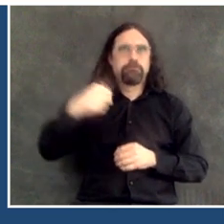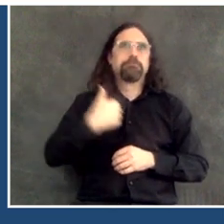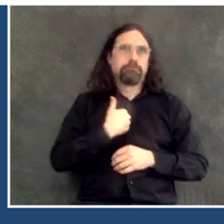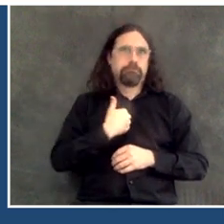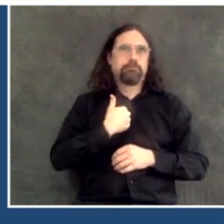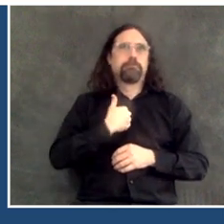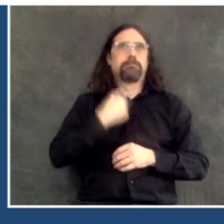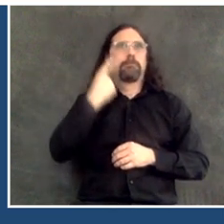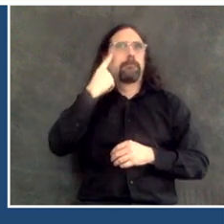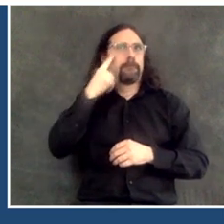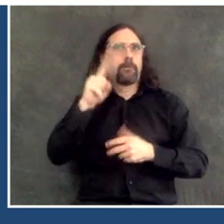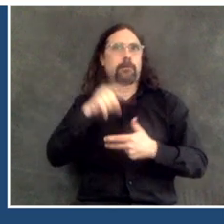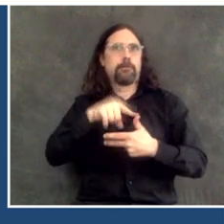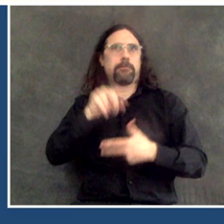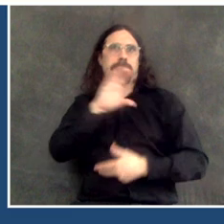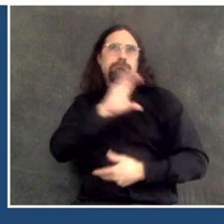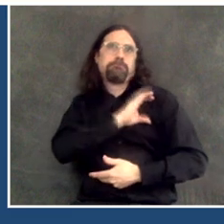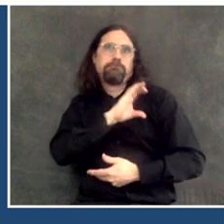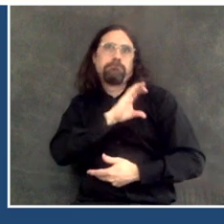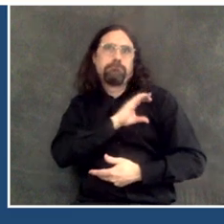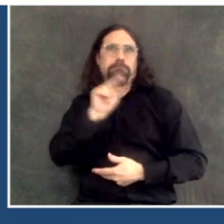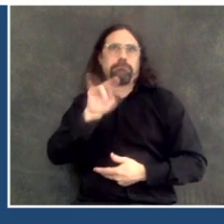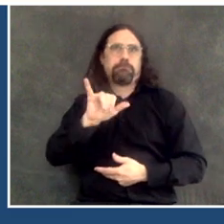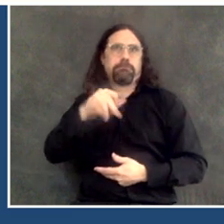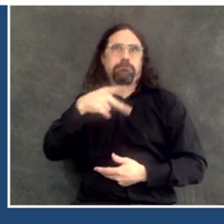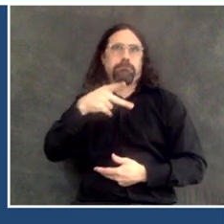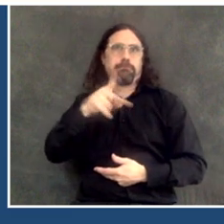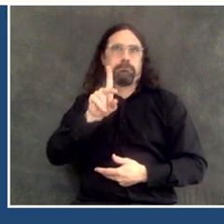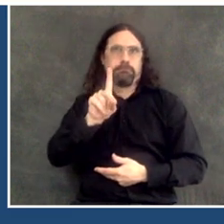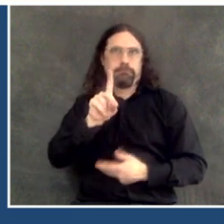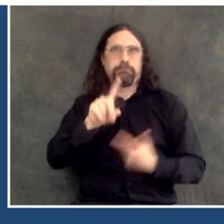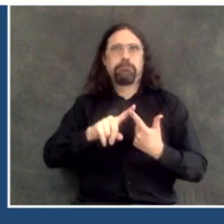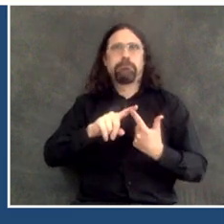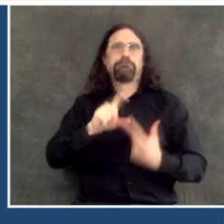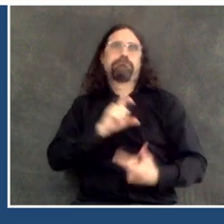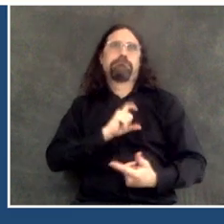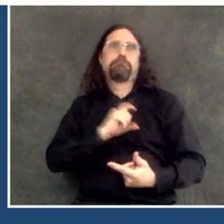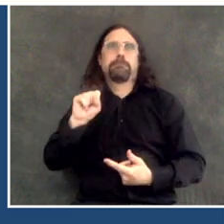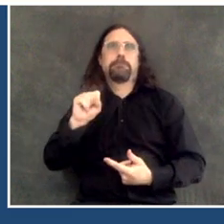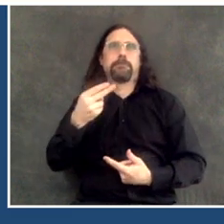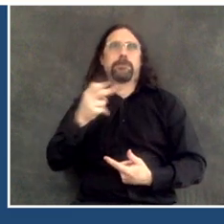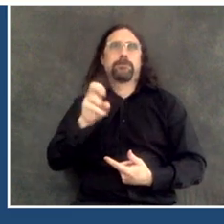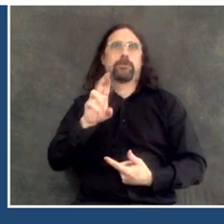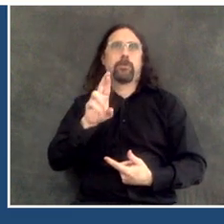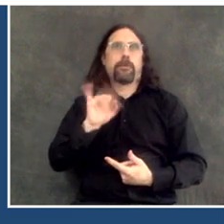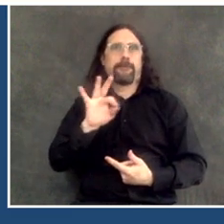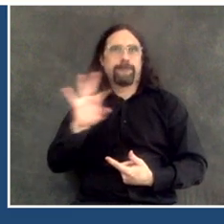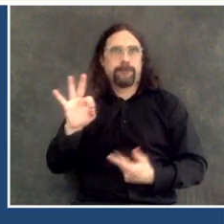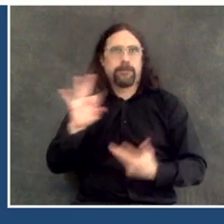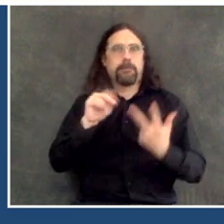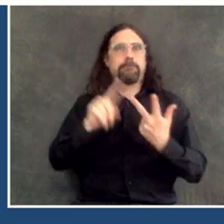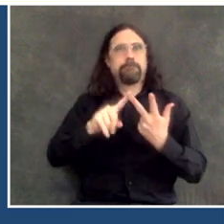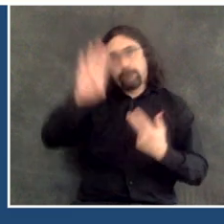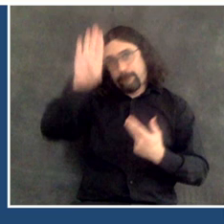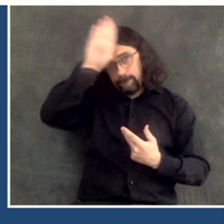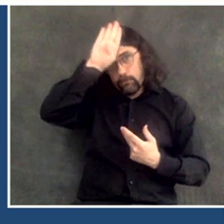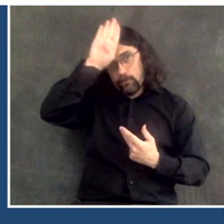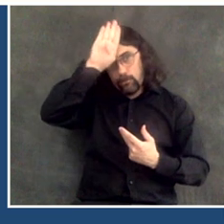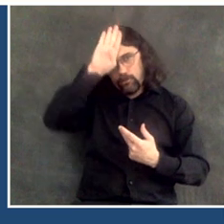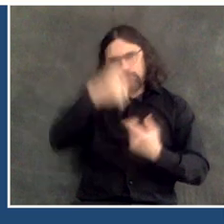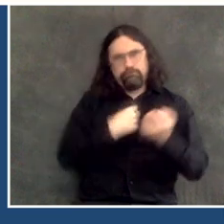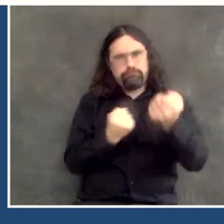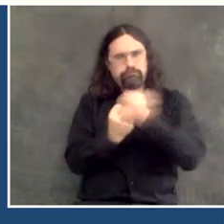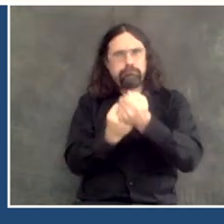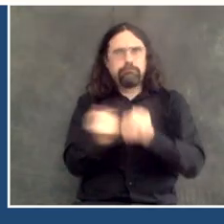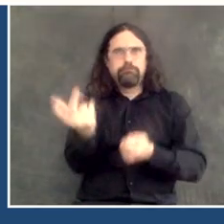immediately support the efforts to acquire these supplies from these private sources. I